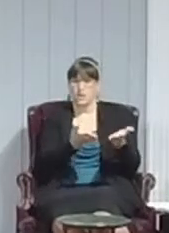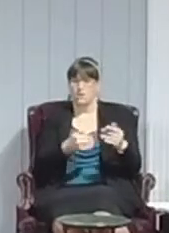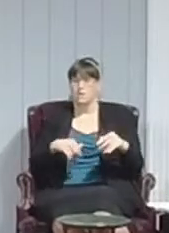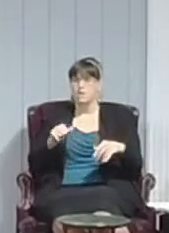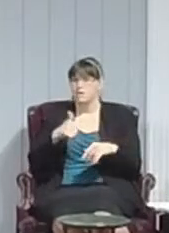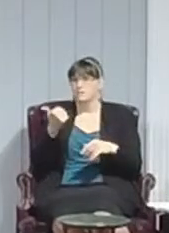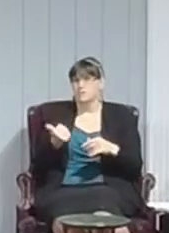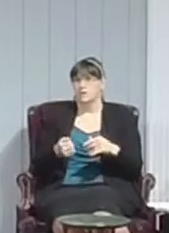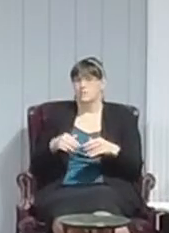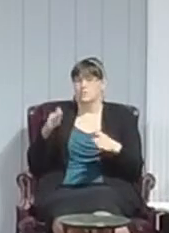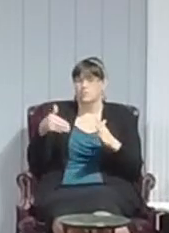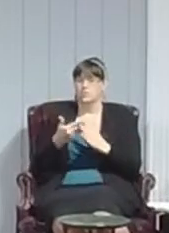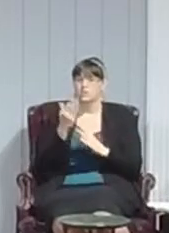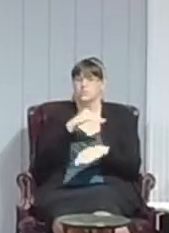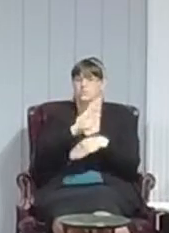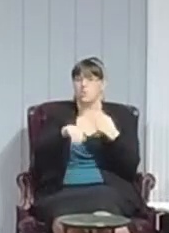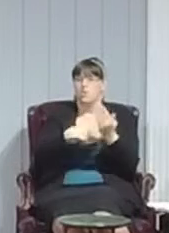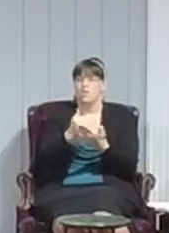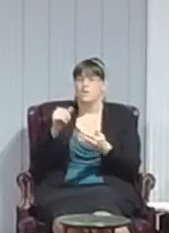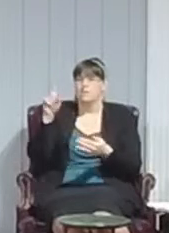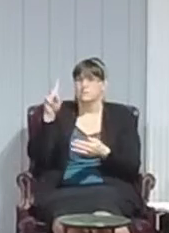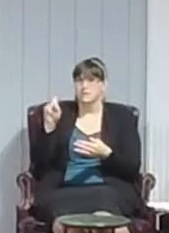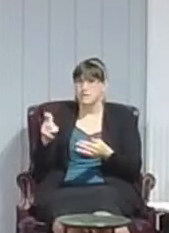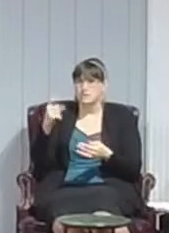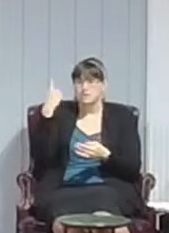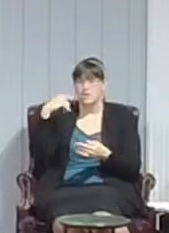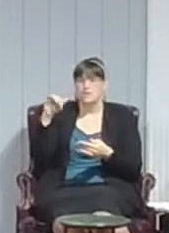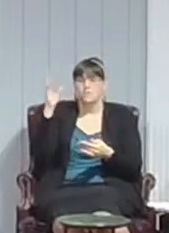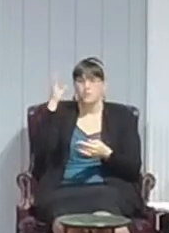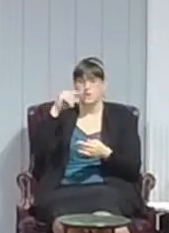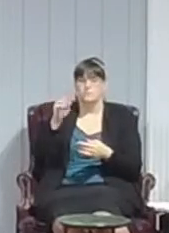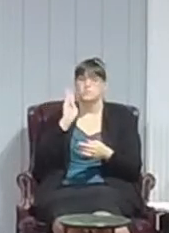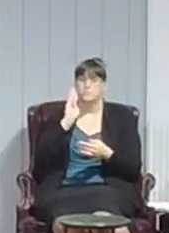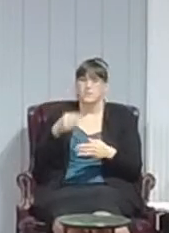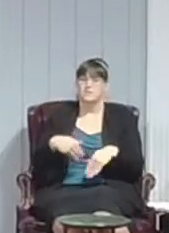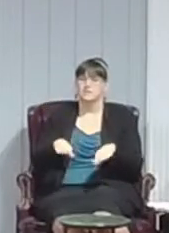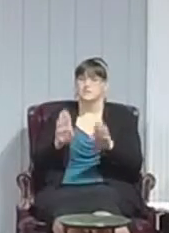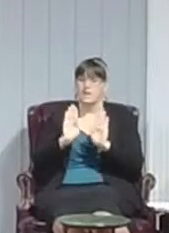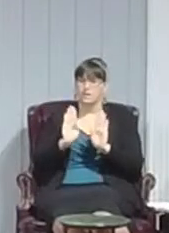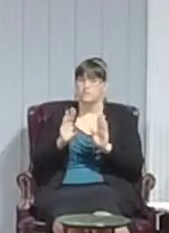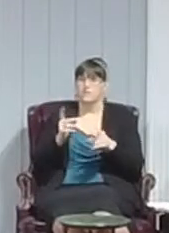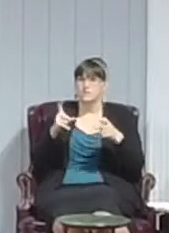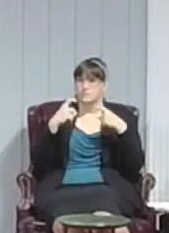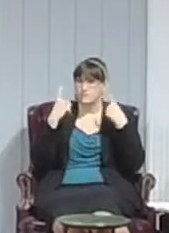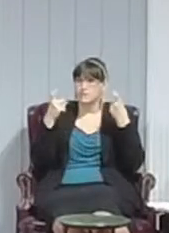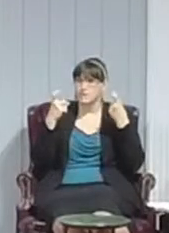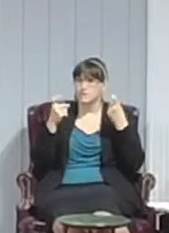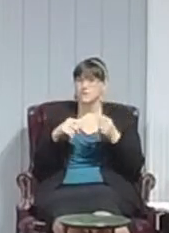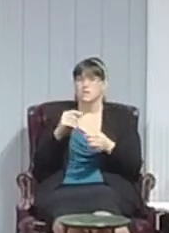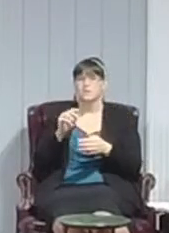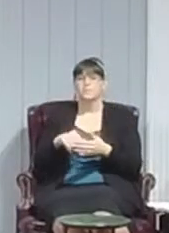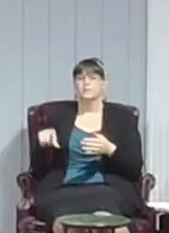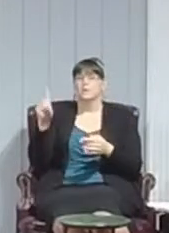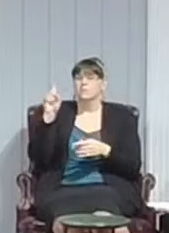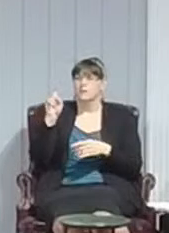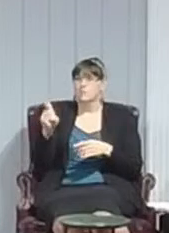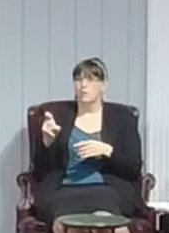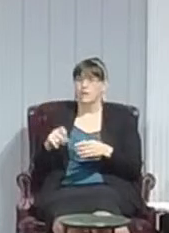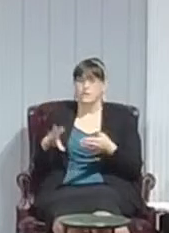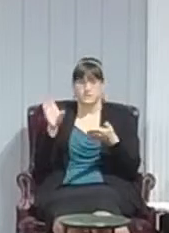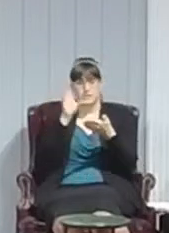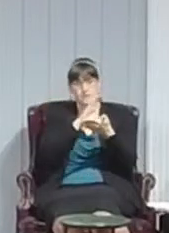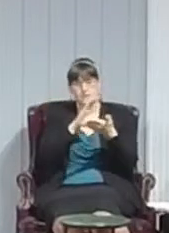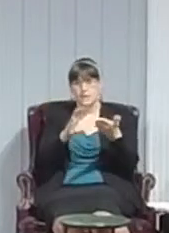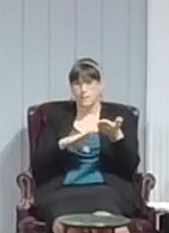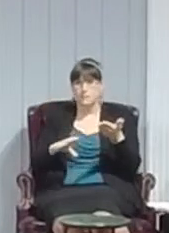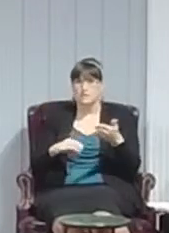through all that was necessary for him to be the sacrifice for our sins? It required his examination.